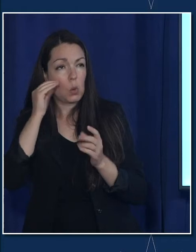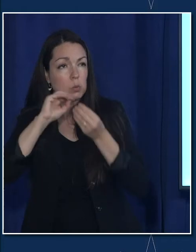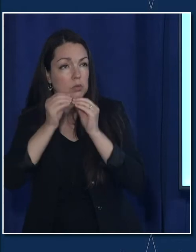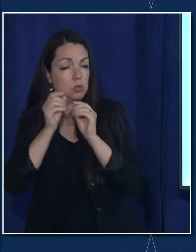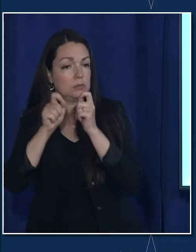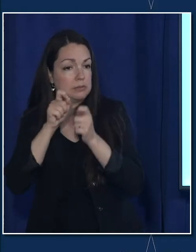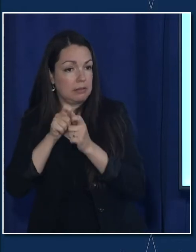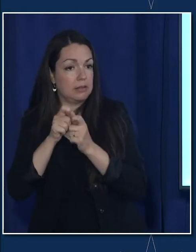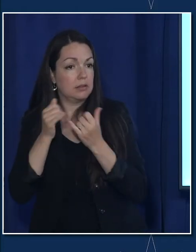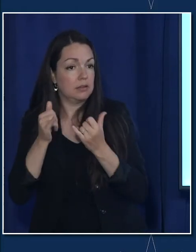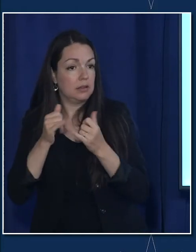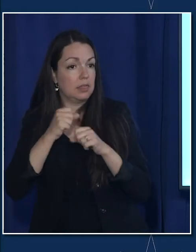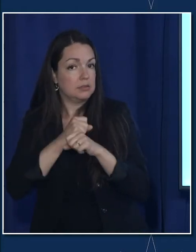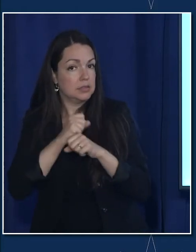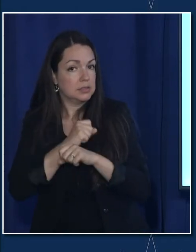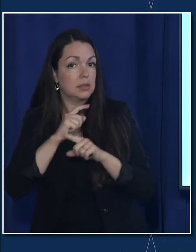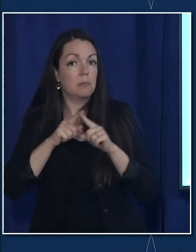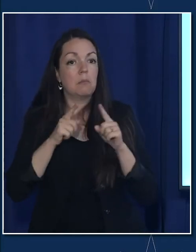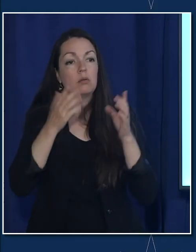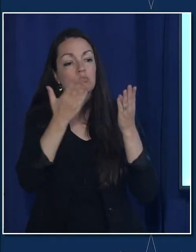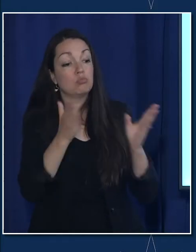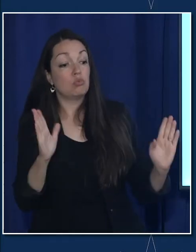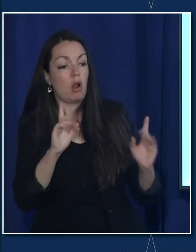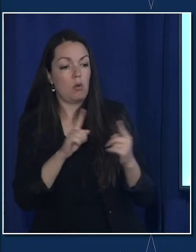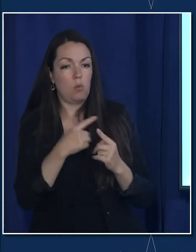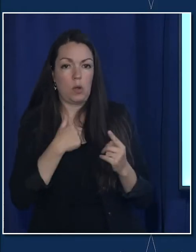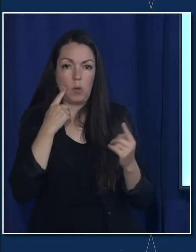my head, but broadly, where we've looked at it,